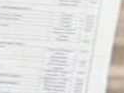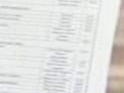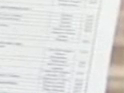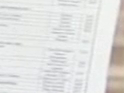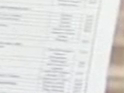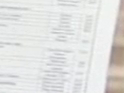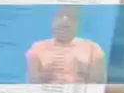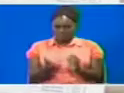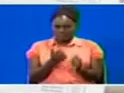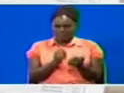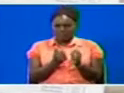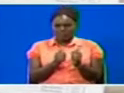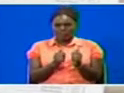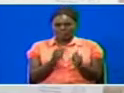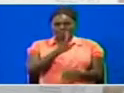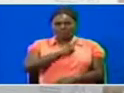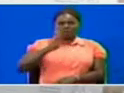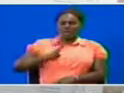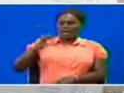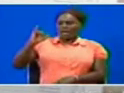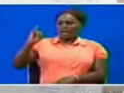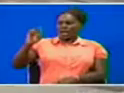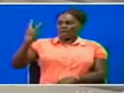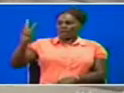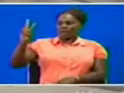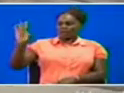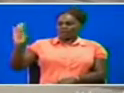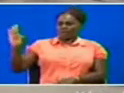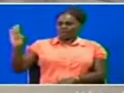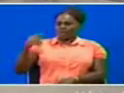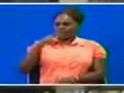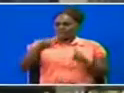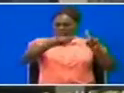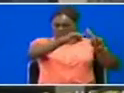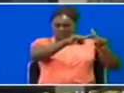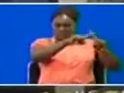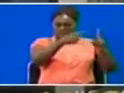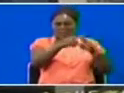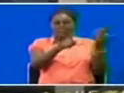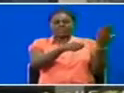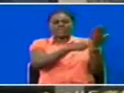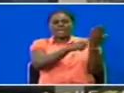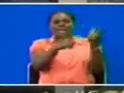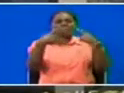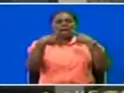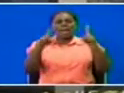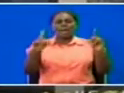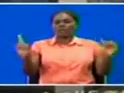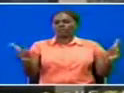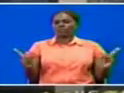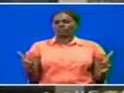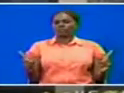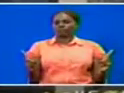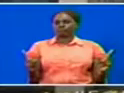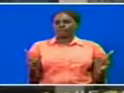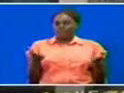that the sports global governing body IAAF had found the positive test but said the identity of the athlete could not be yet revealed. In